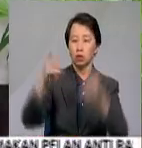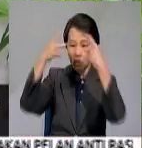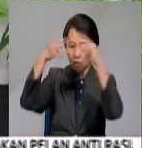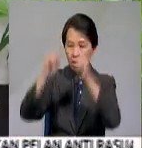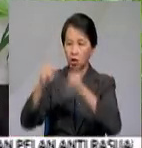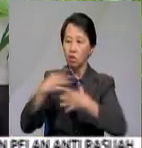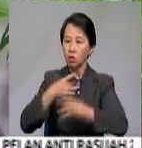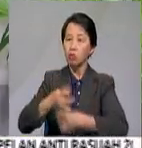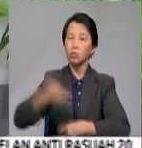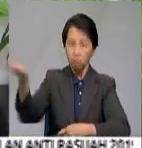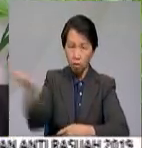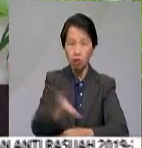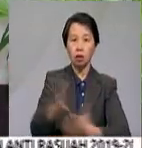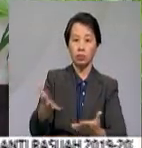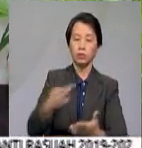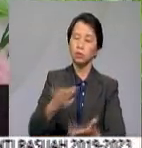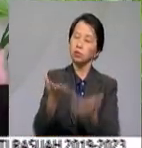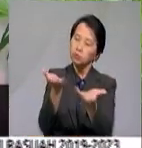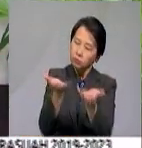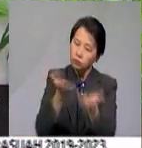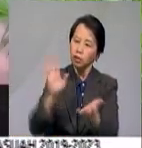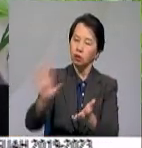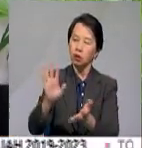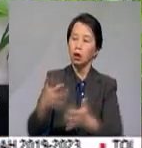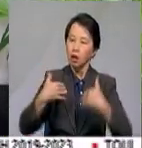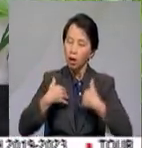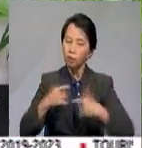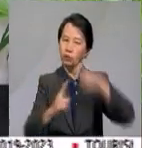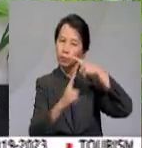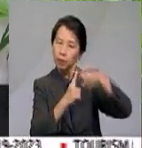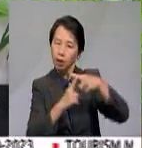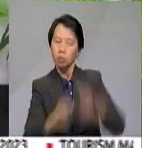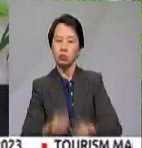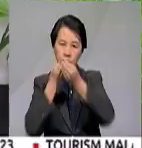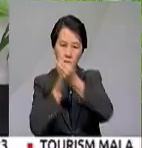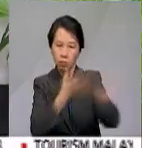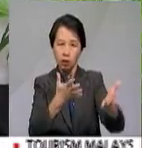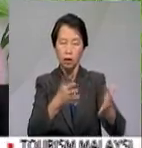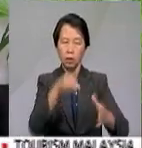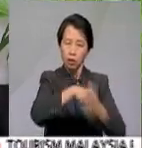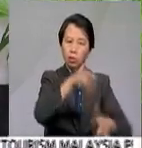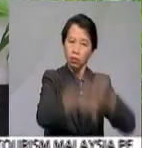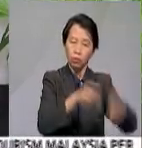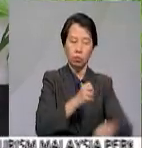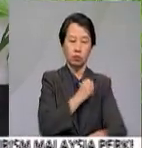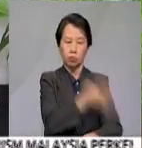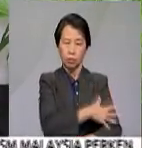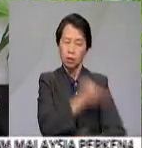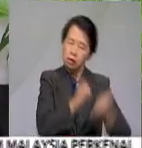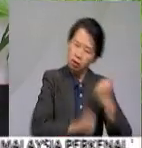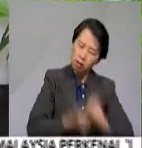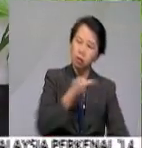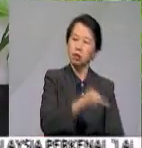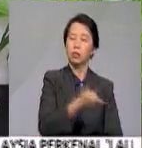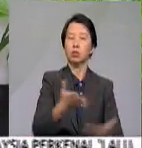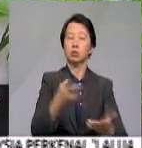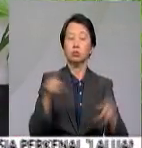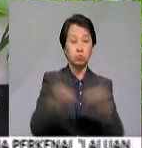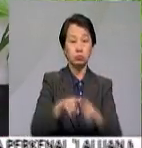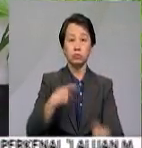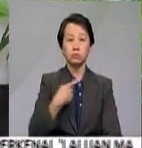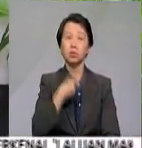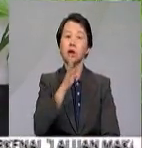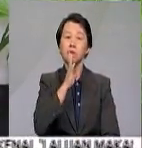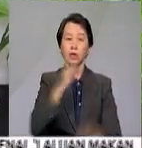anyone to come. We want them to have a positive message towards our people, towards our sufferings. As we said,